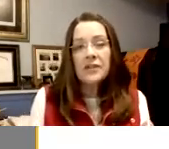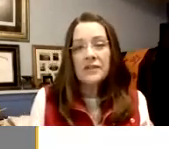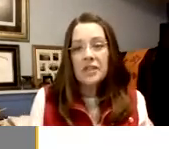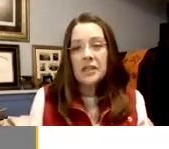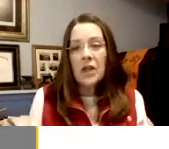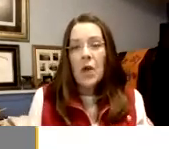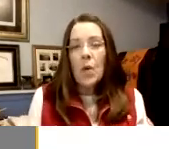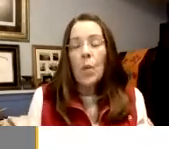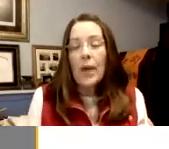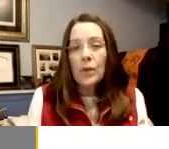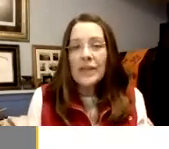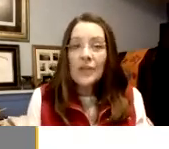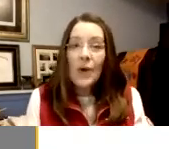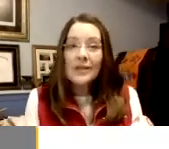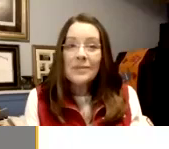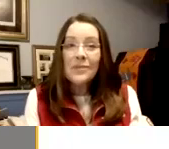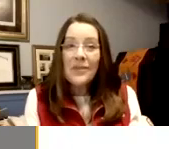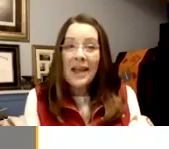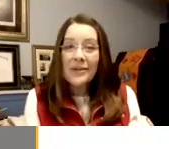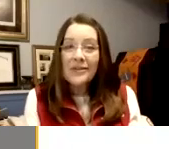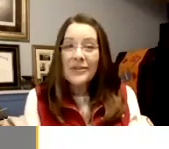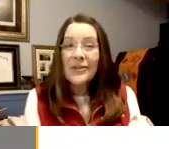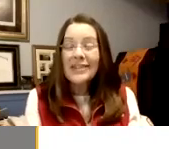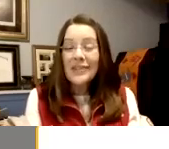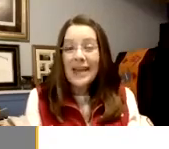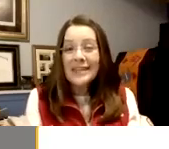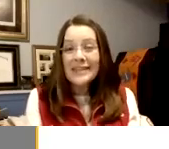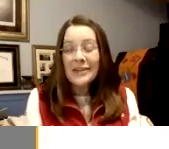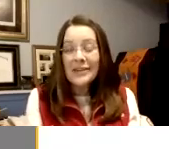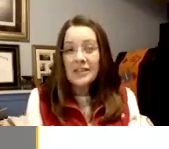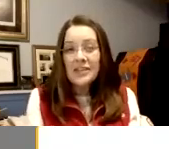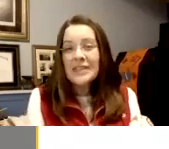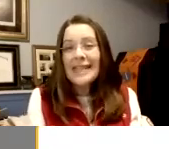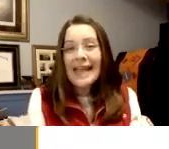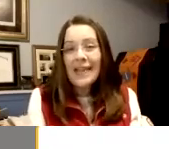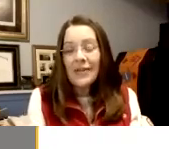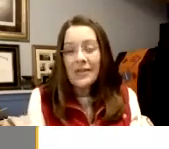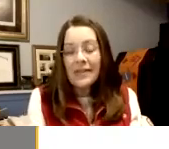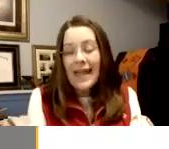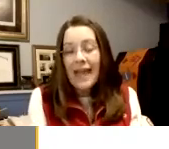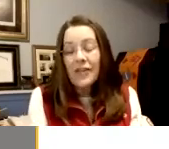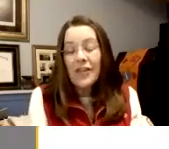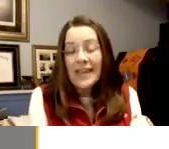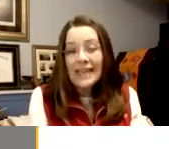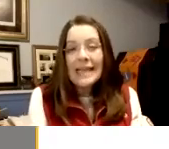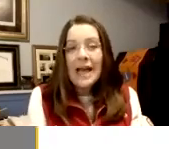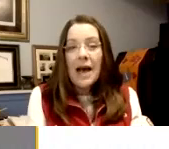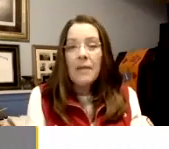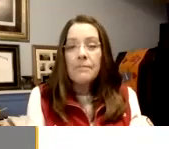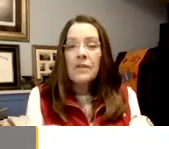functional vision when we don't provide those correct strategies and interventions. Just like any other